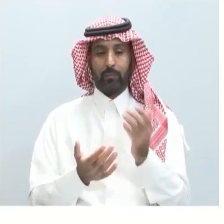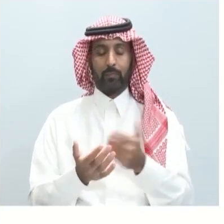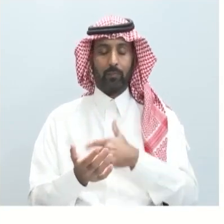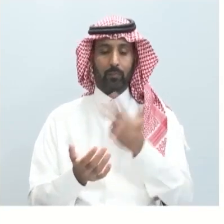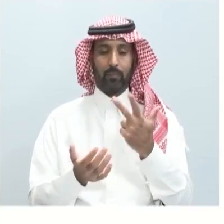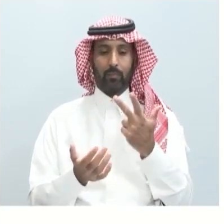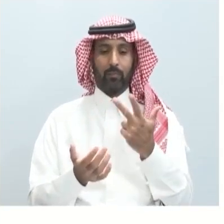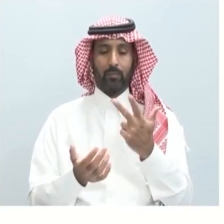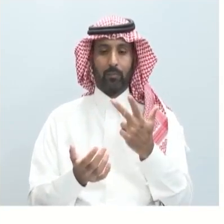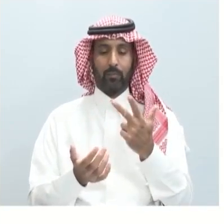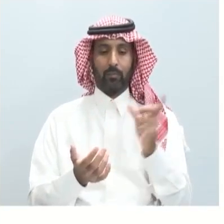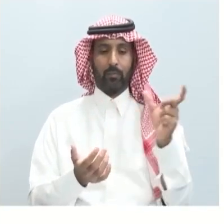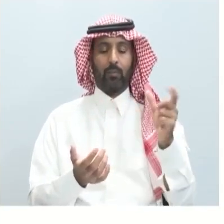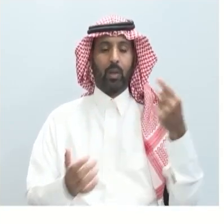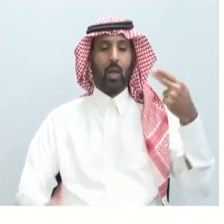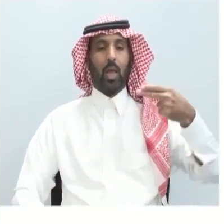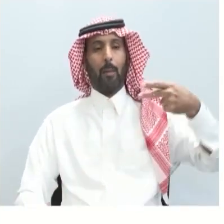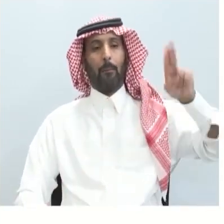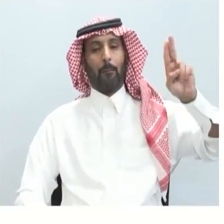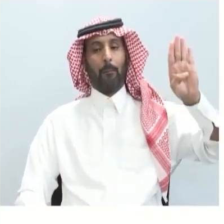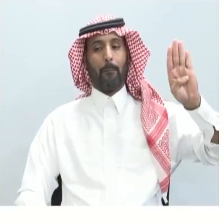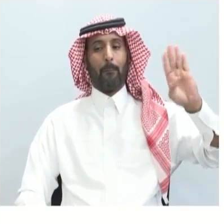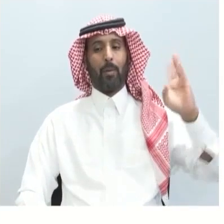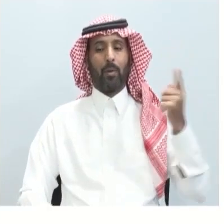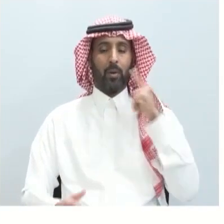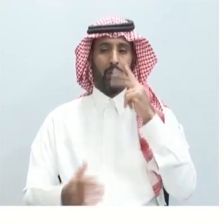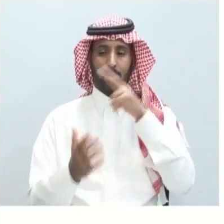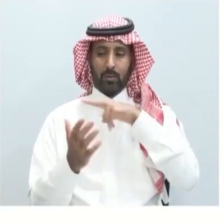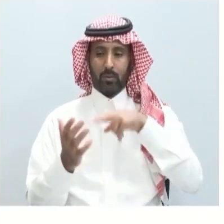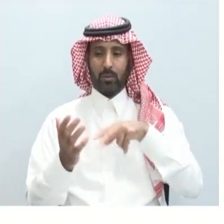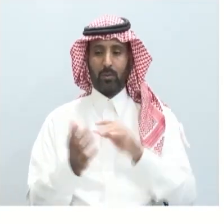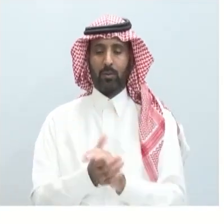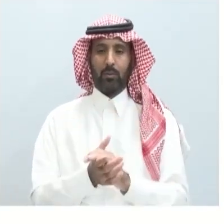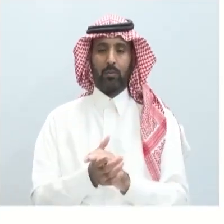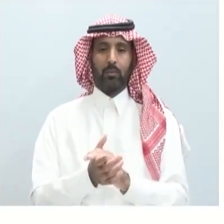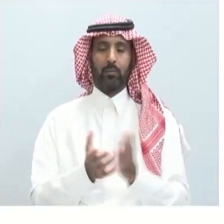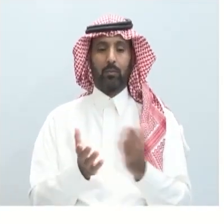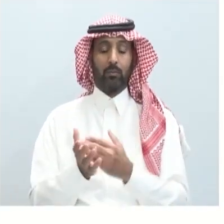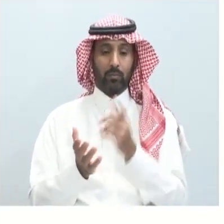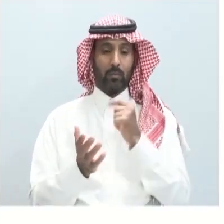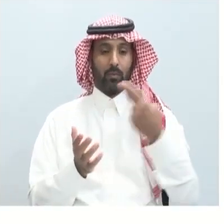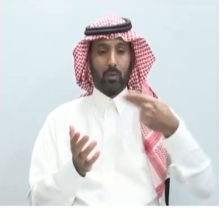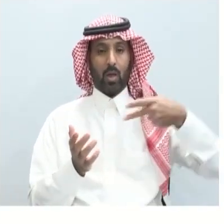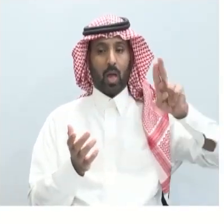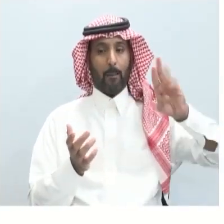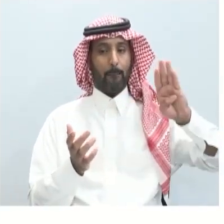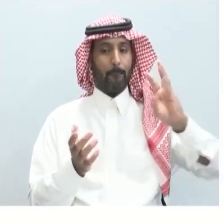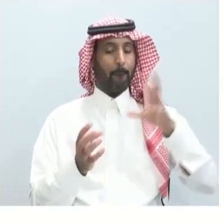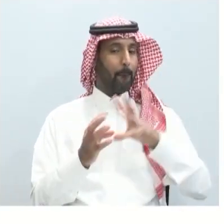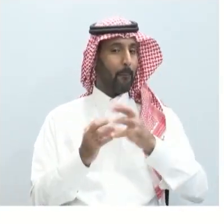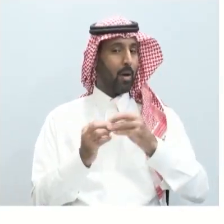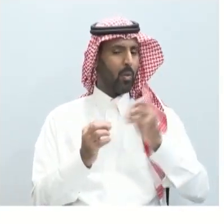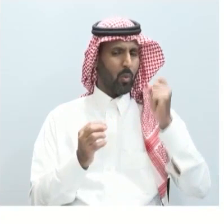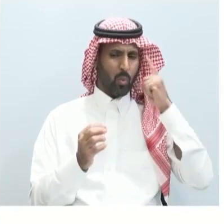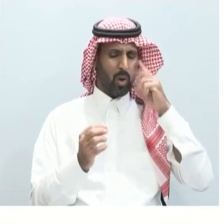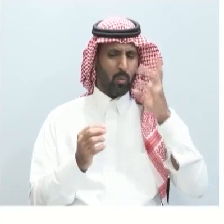8, the word hub. Look at the 8th paragraph for the word hub and try to guess here.